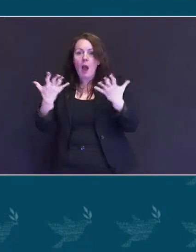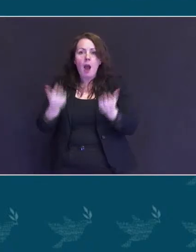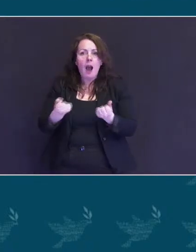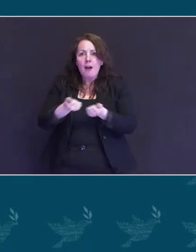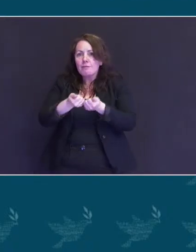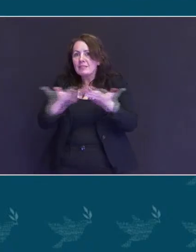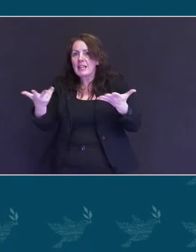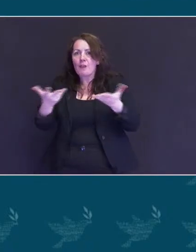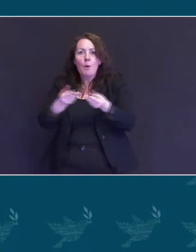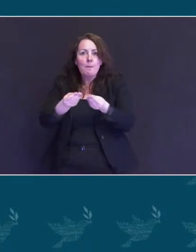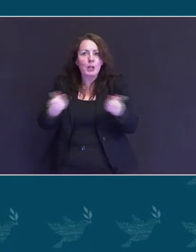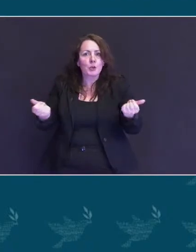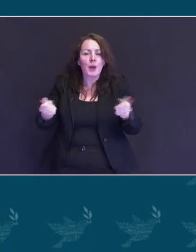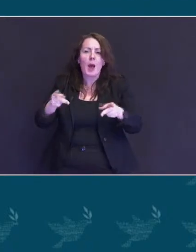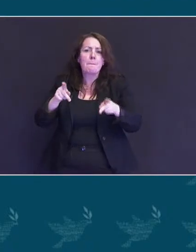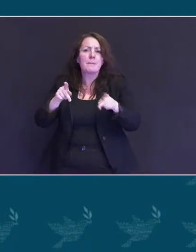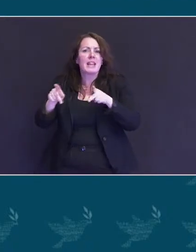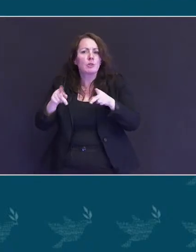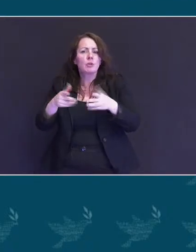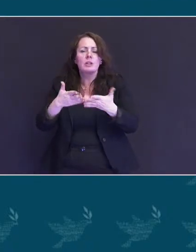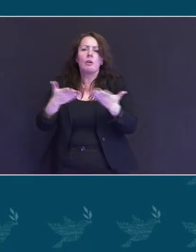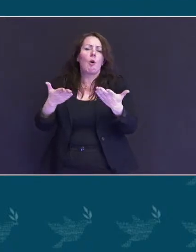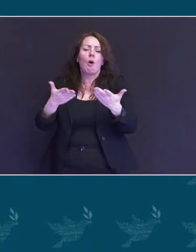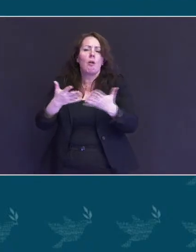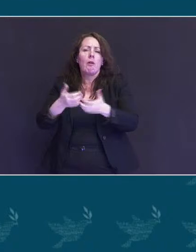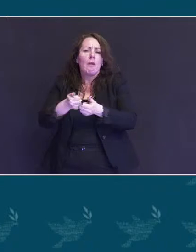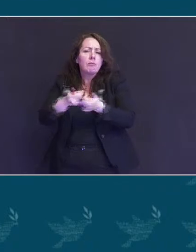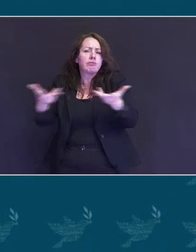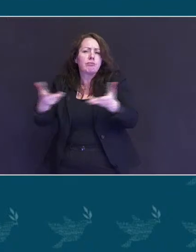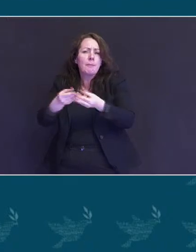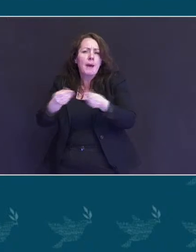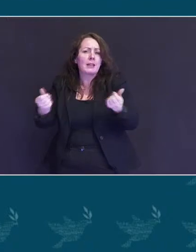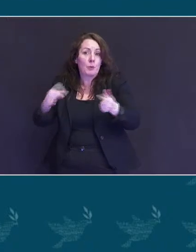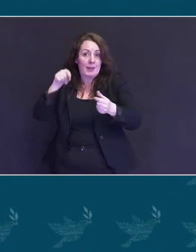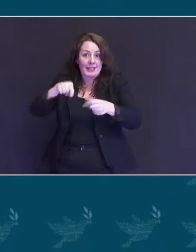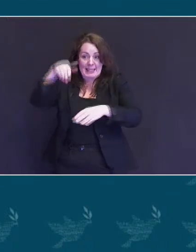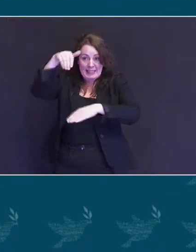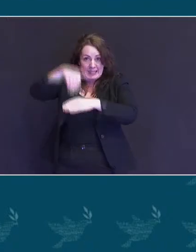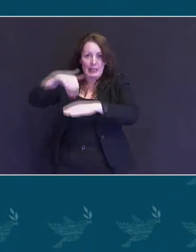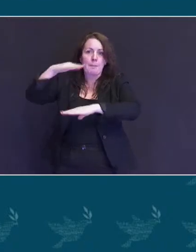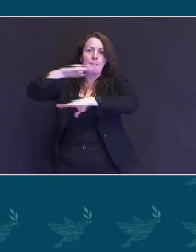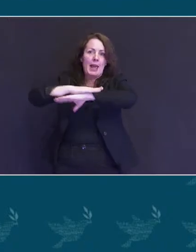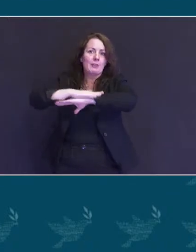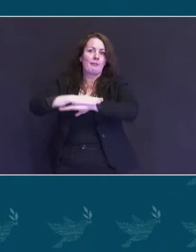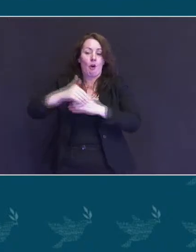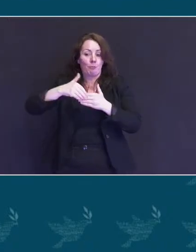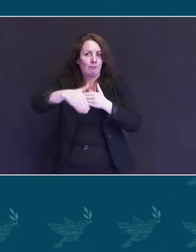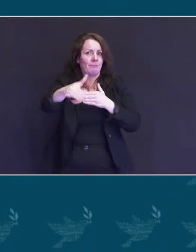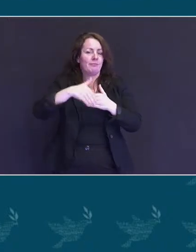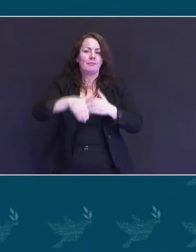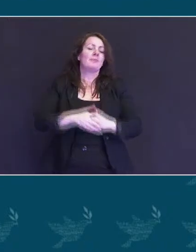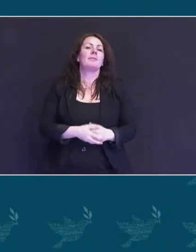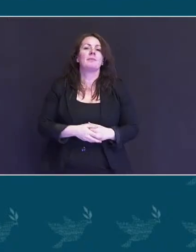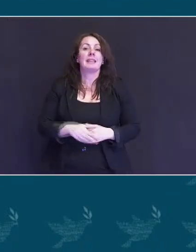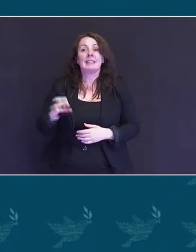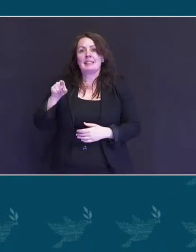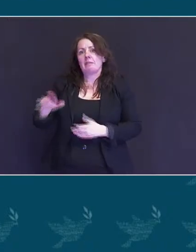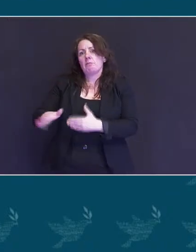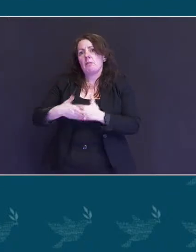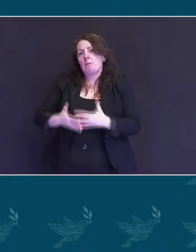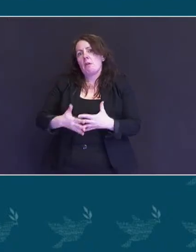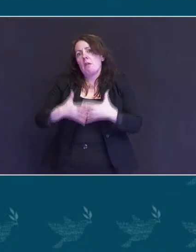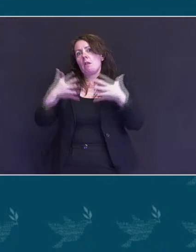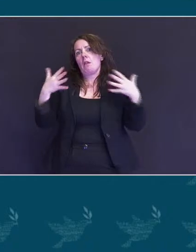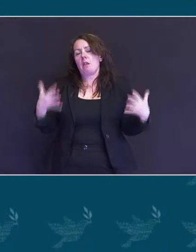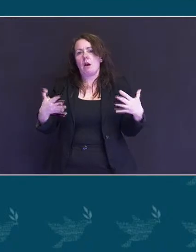the online teacher development platform, and it will also assist us to access some of the open